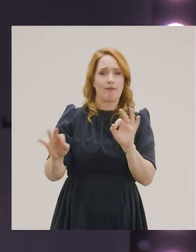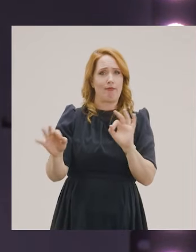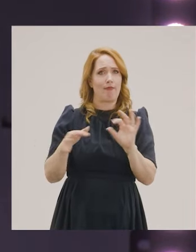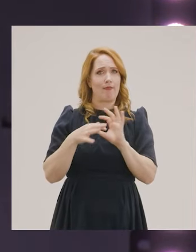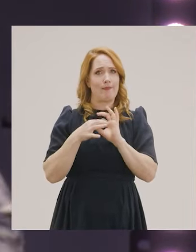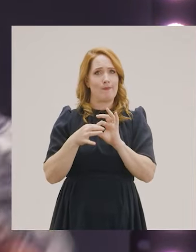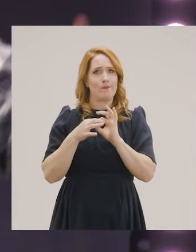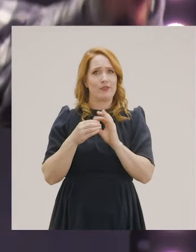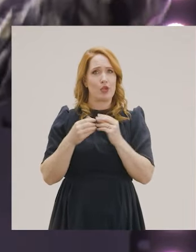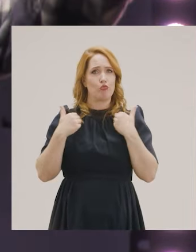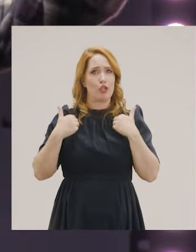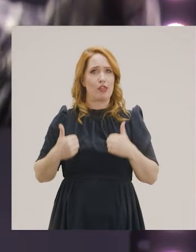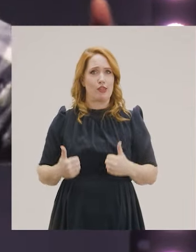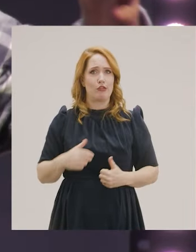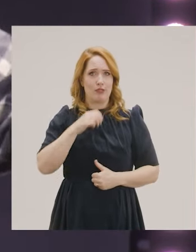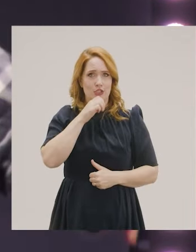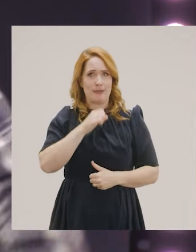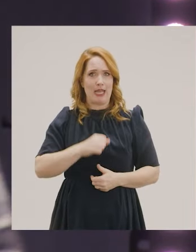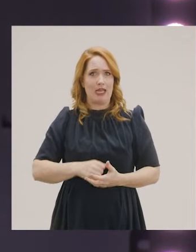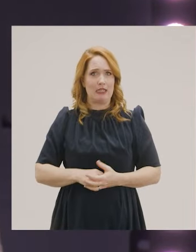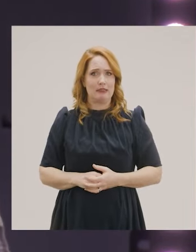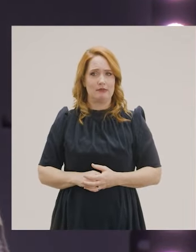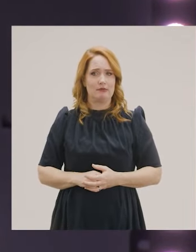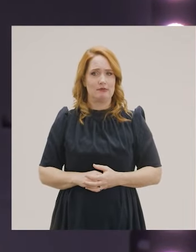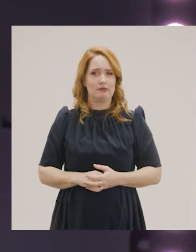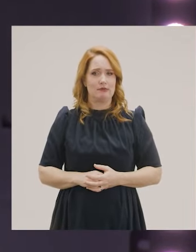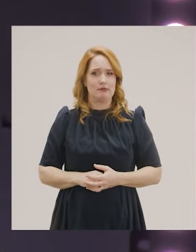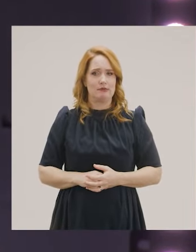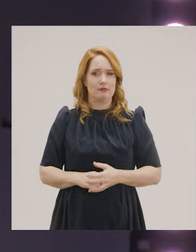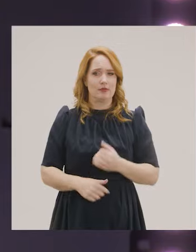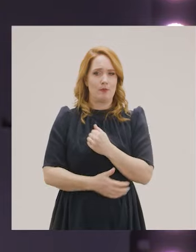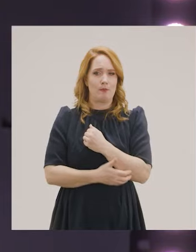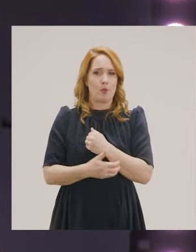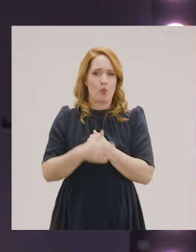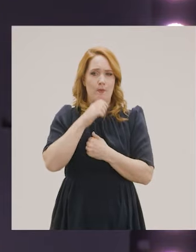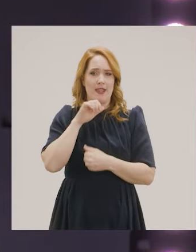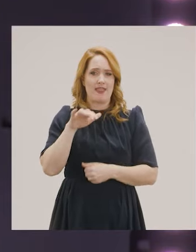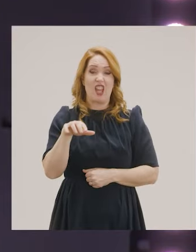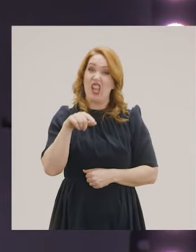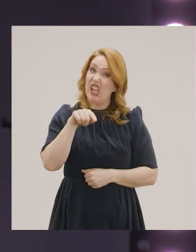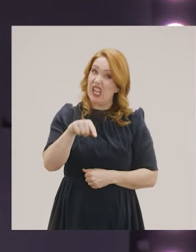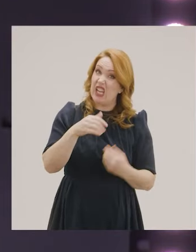just a poor man that probably had no relationship to the rich man whatsoever.